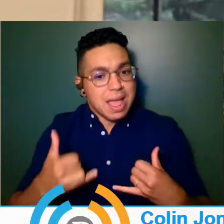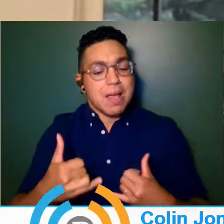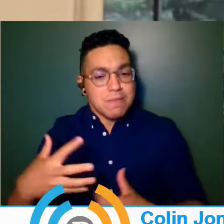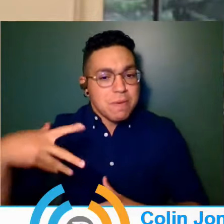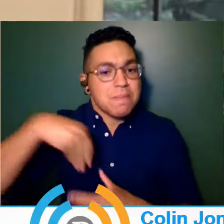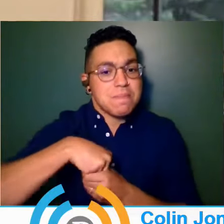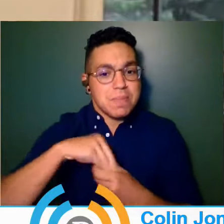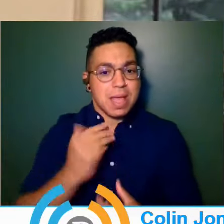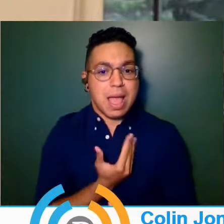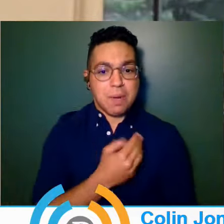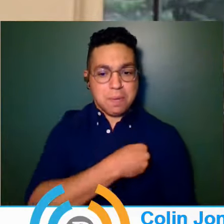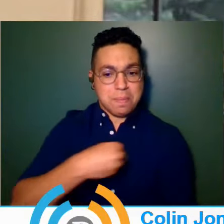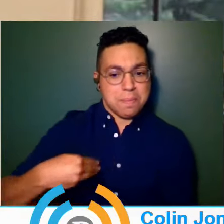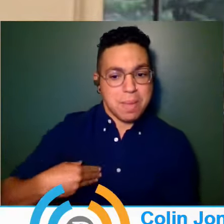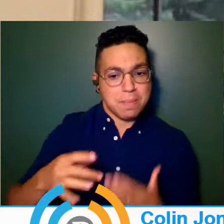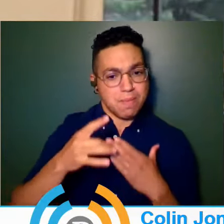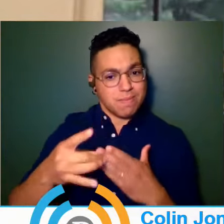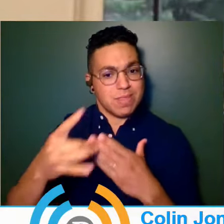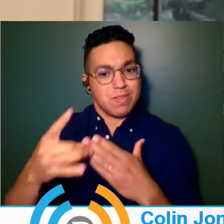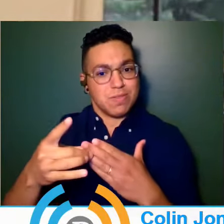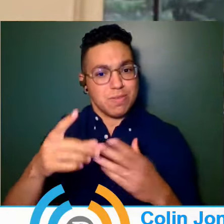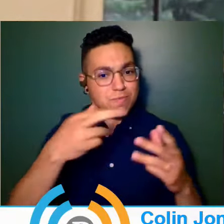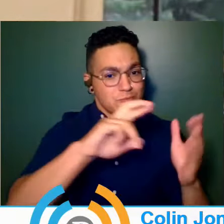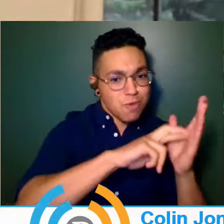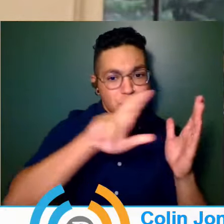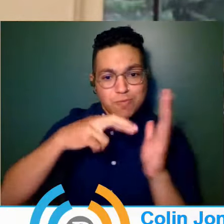learn more about membership online at